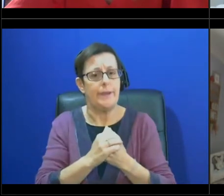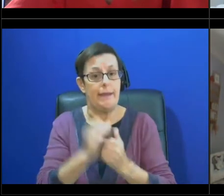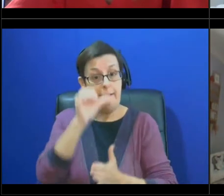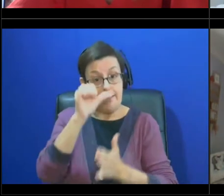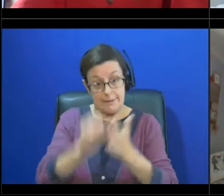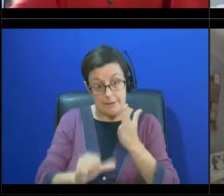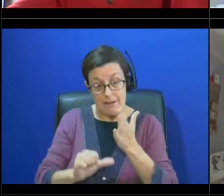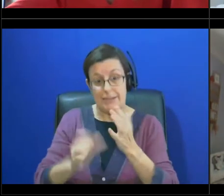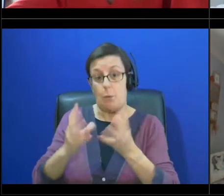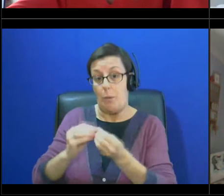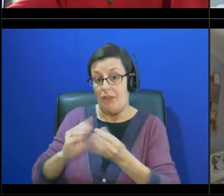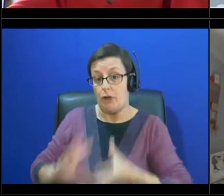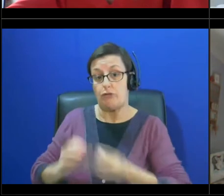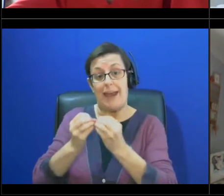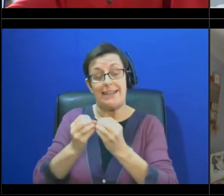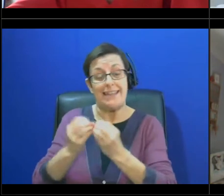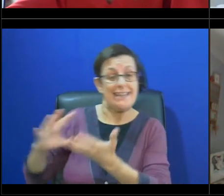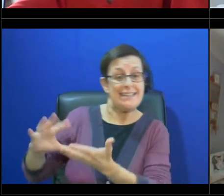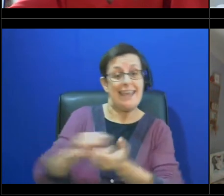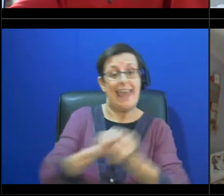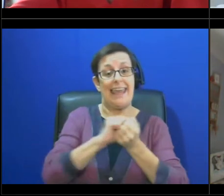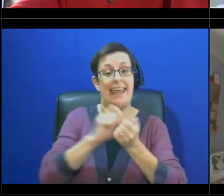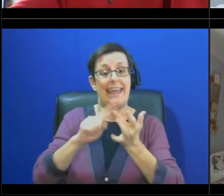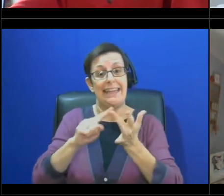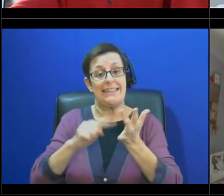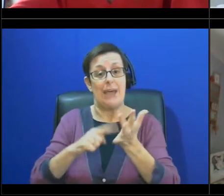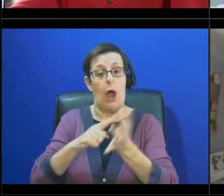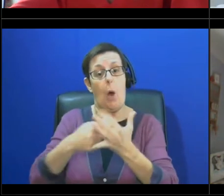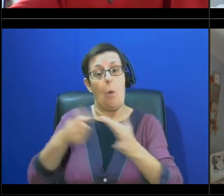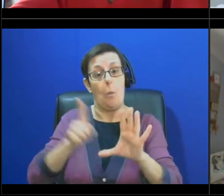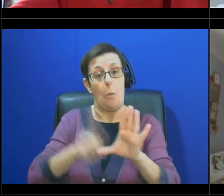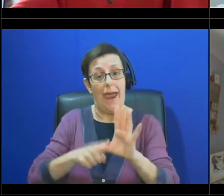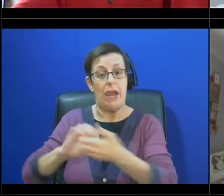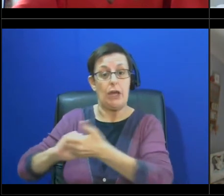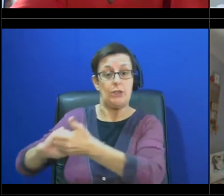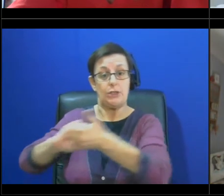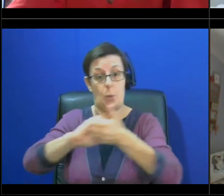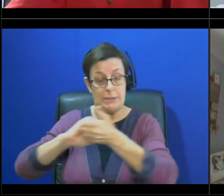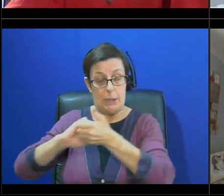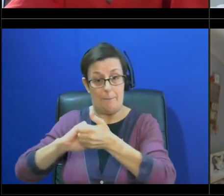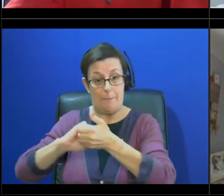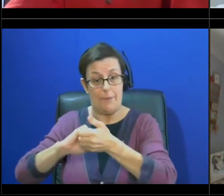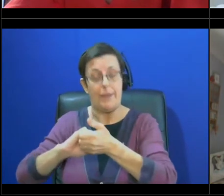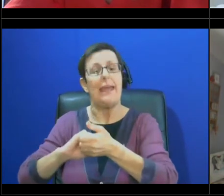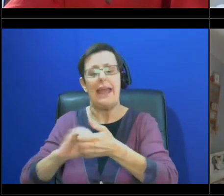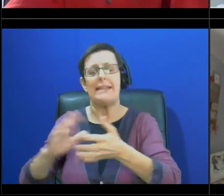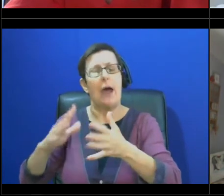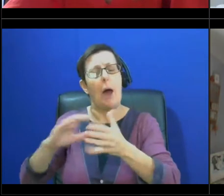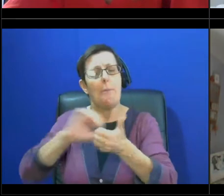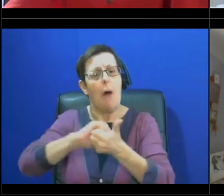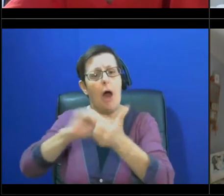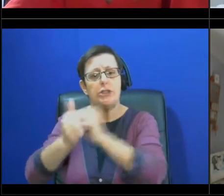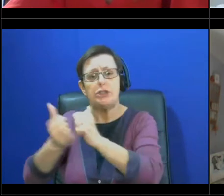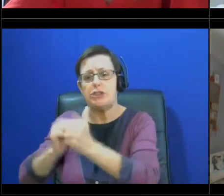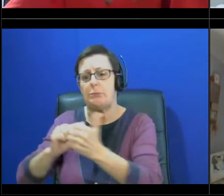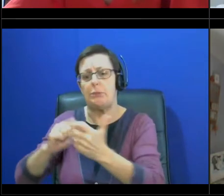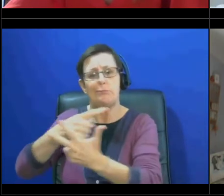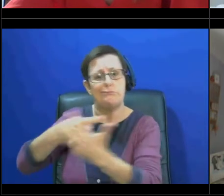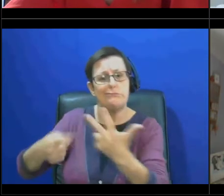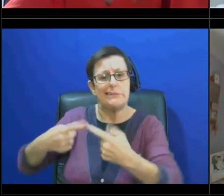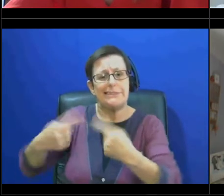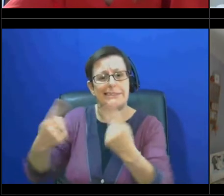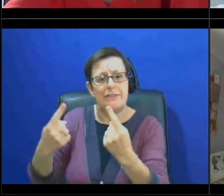Away Consortium in 2018, which is a partnership between Drake Music, the OHMI Trust, Youth Music, Music for Youth,